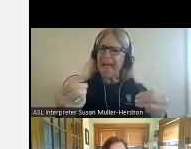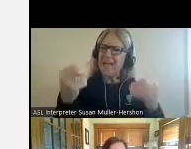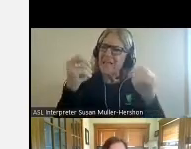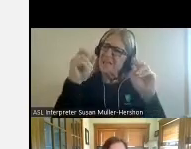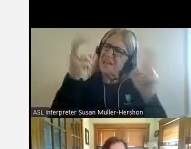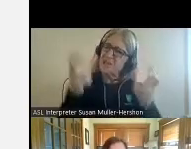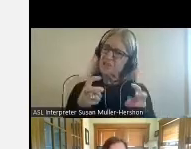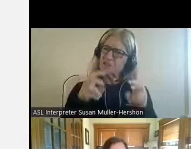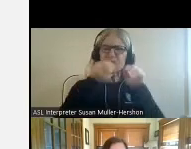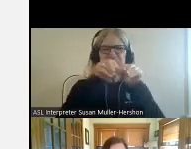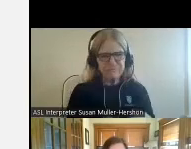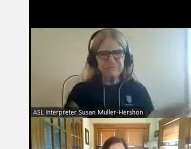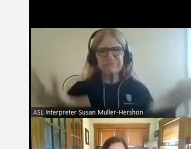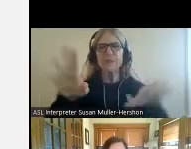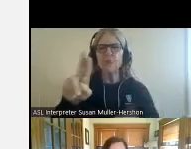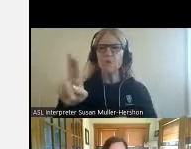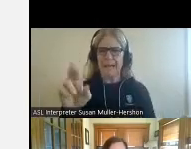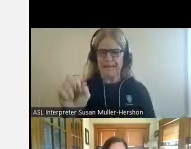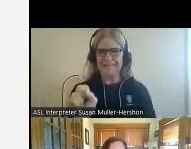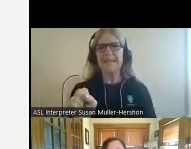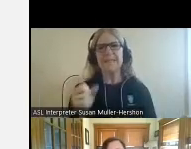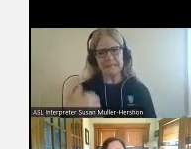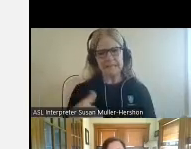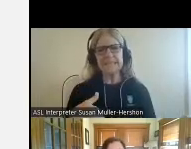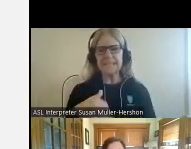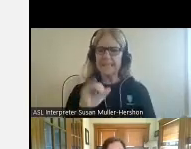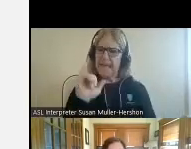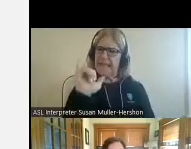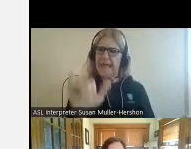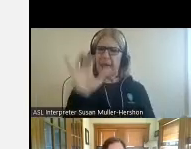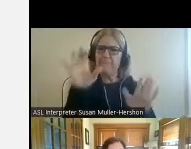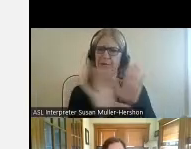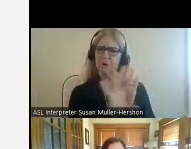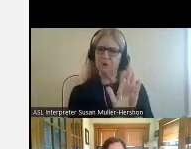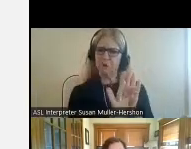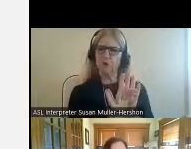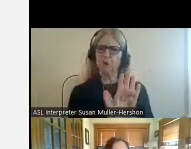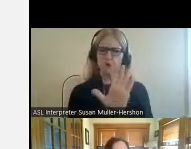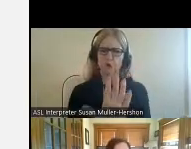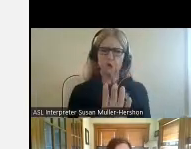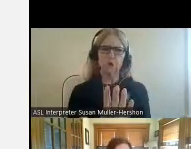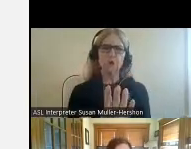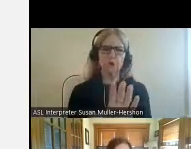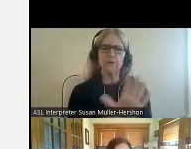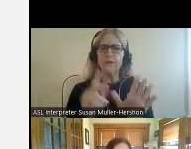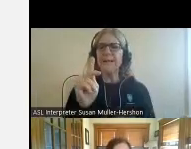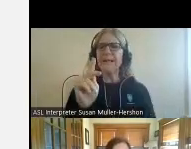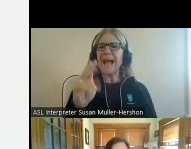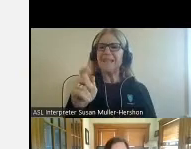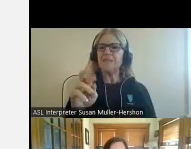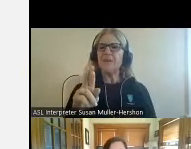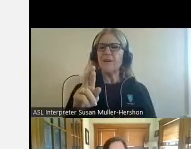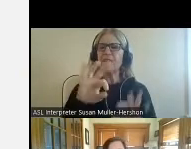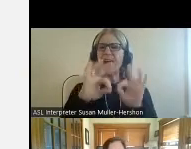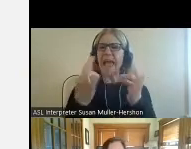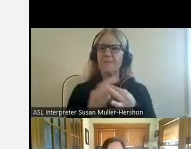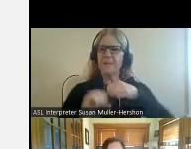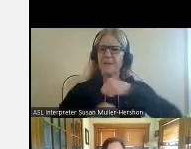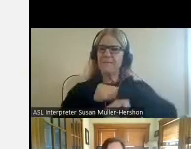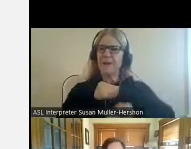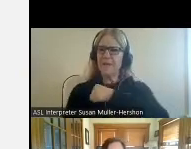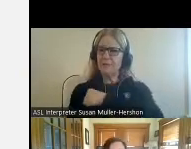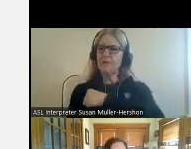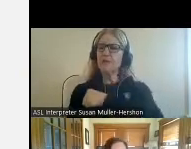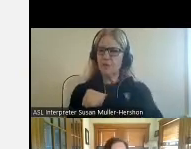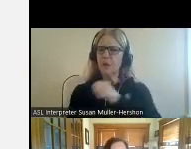in the United States. And this graphic over here on the right is from the Kaiser Family Foundation and uses